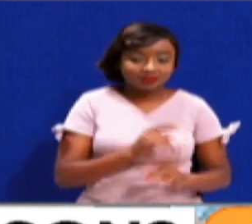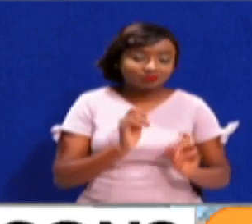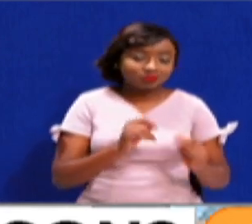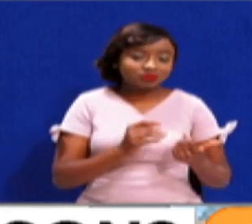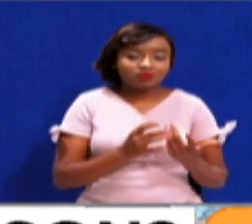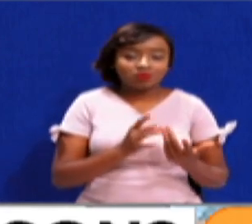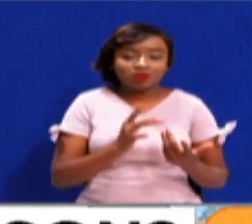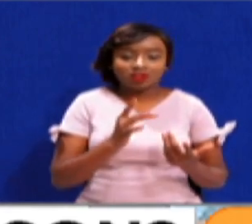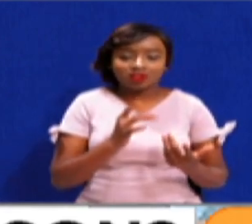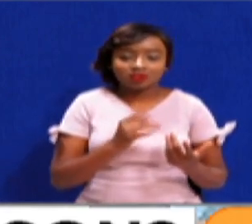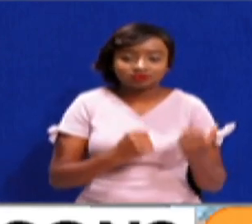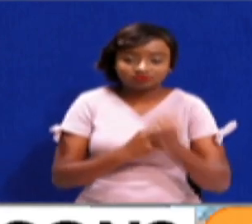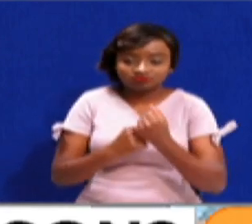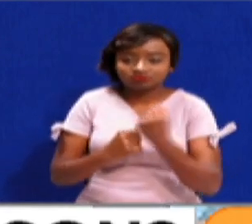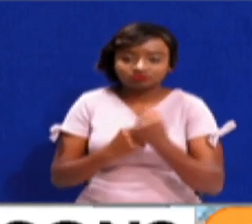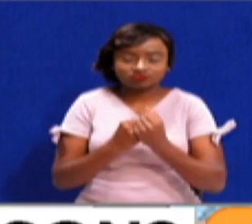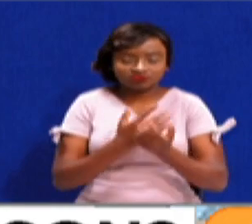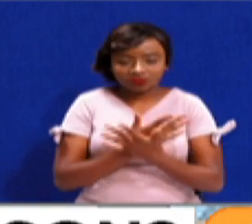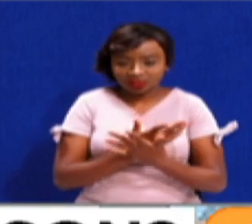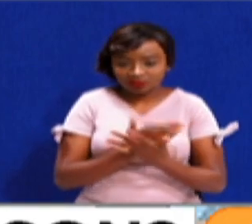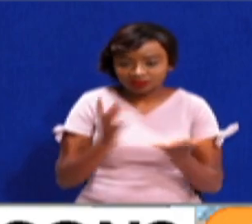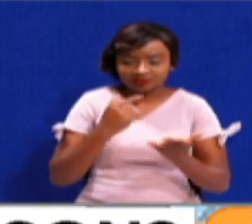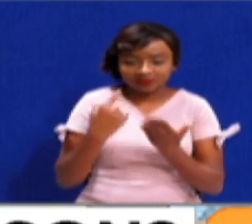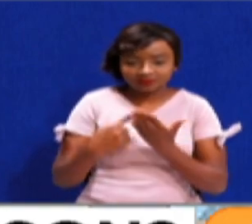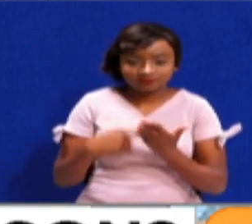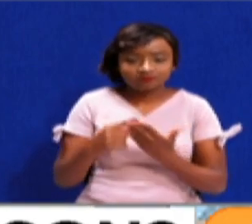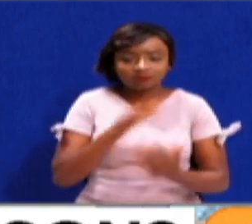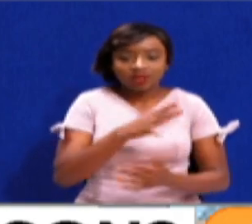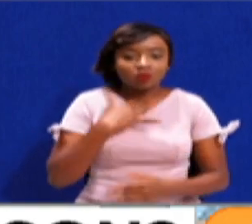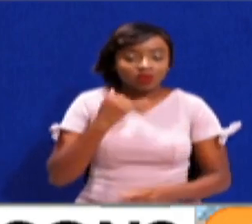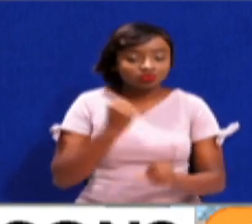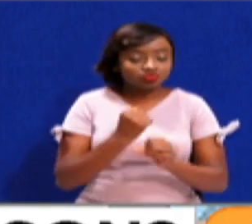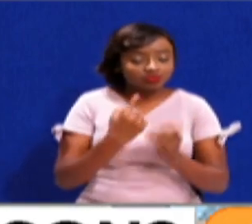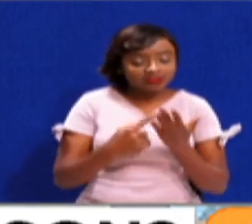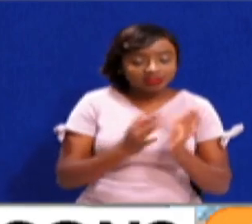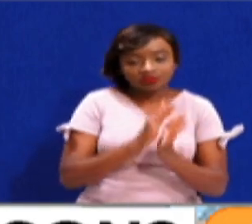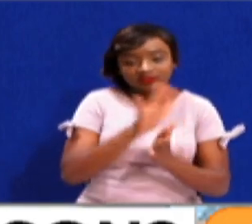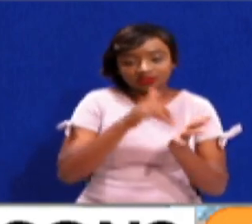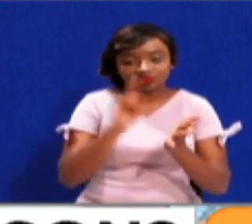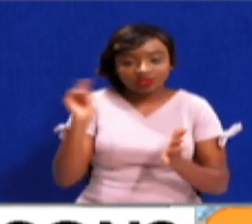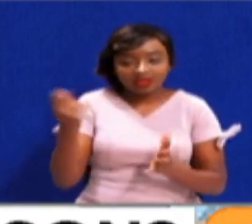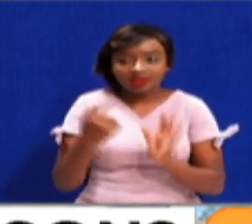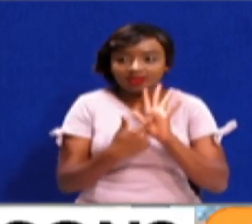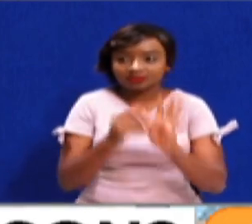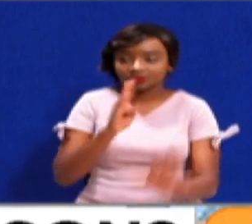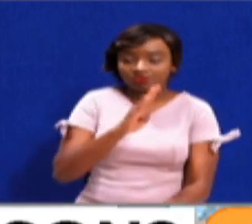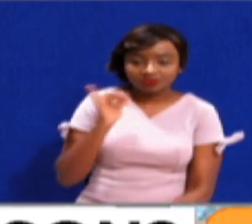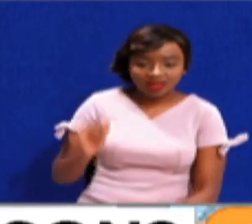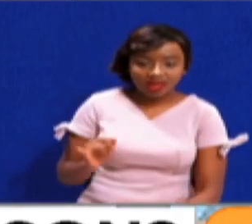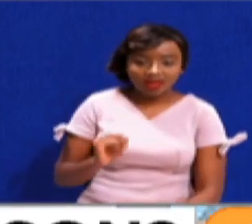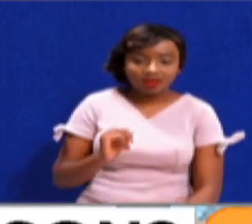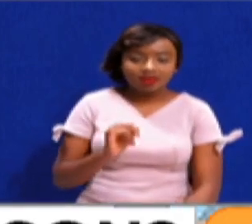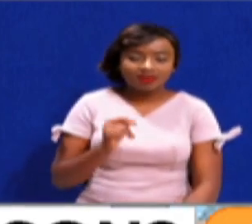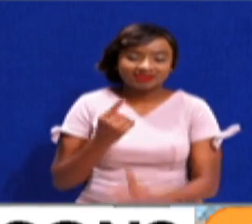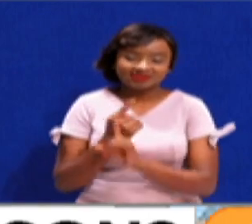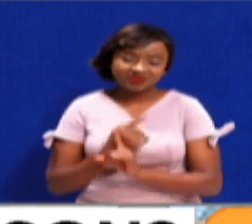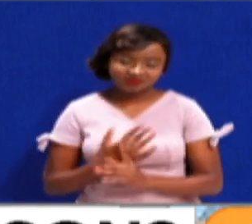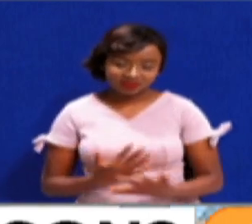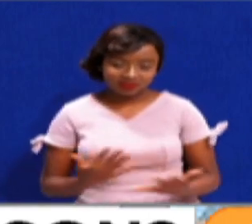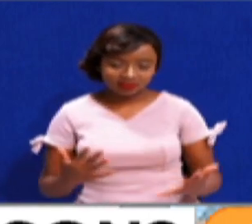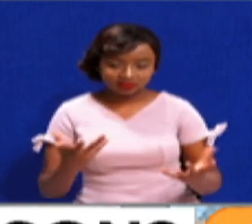in whatever other conversations he may want to have with Central Kenya over, for example, BBI and, yeah. and other things he might want to